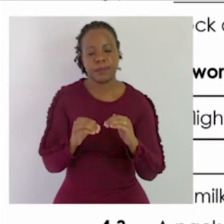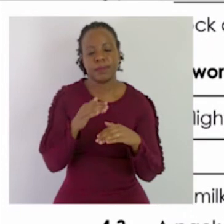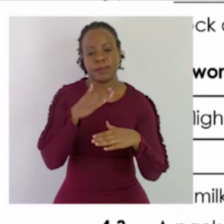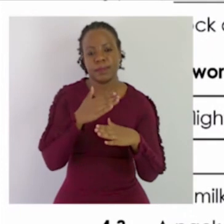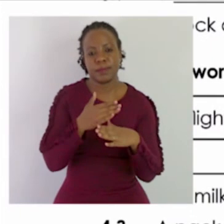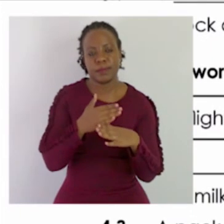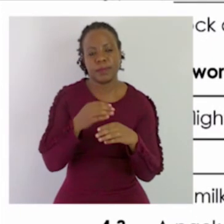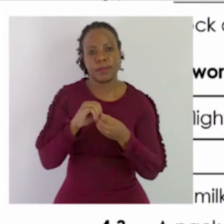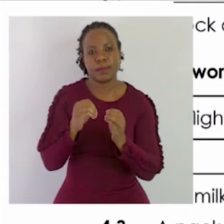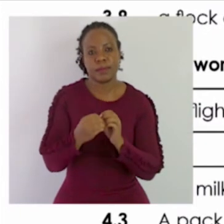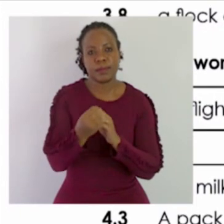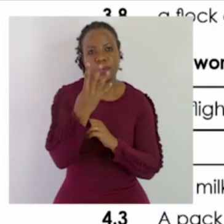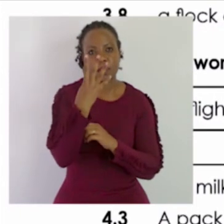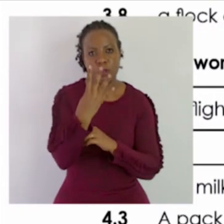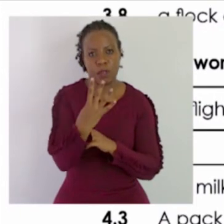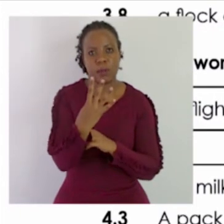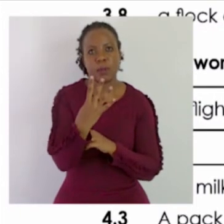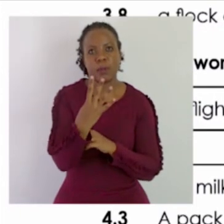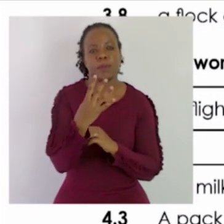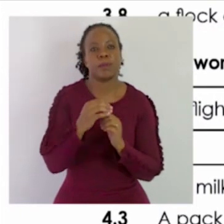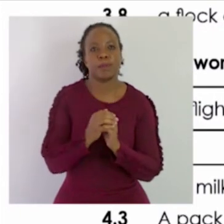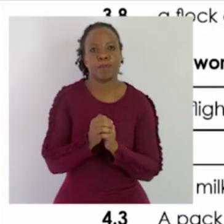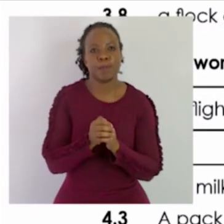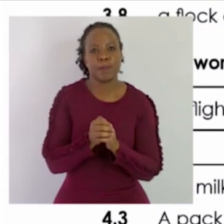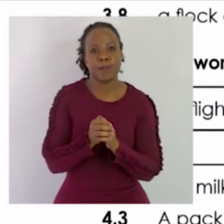4. On the same page, it says,